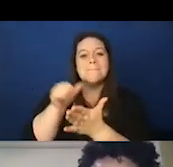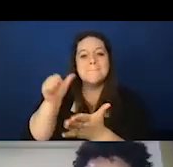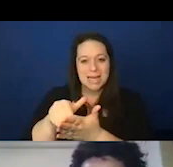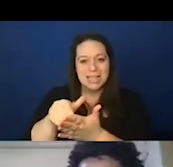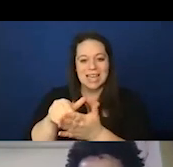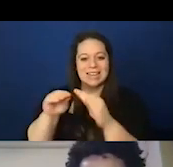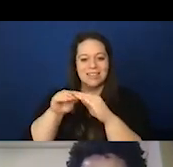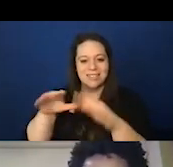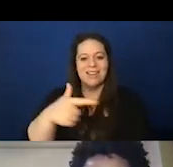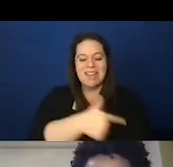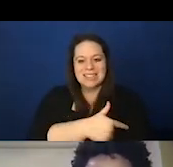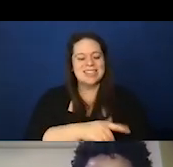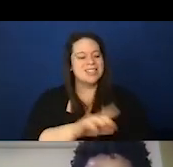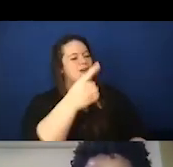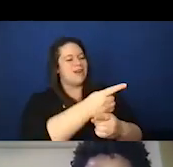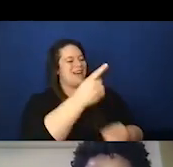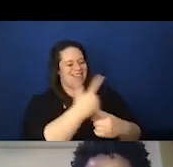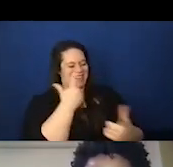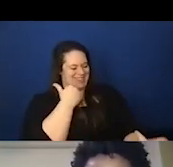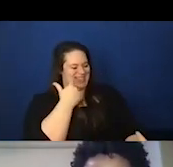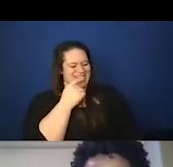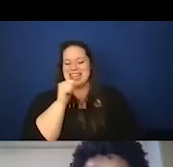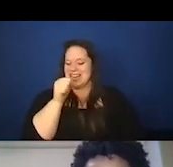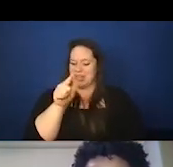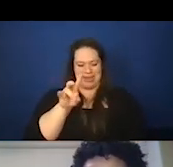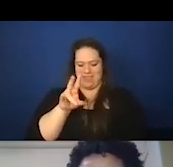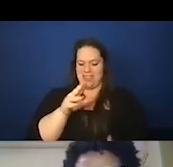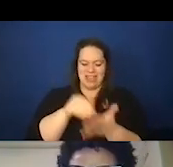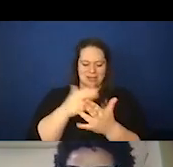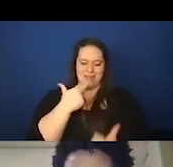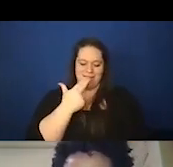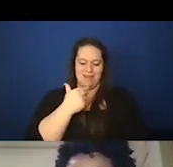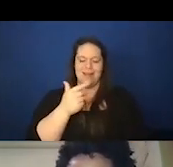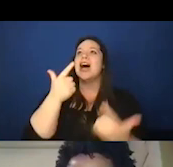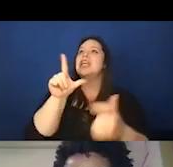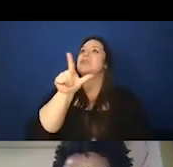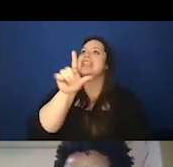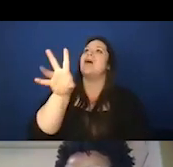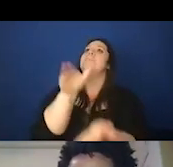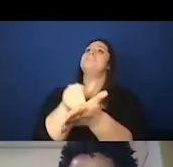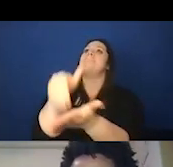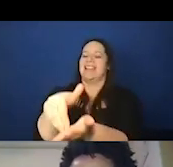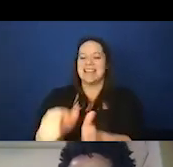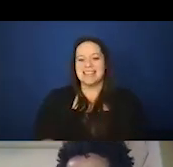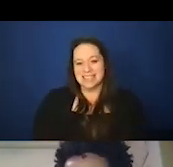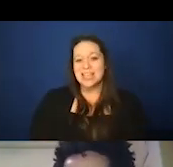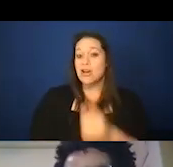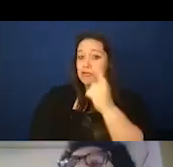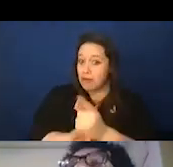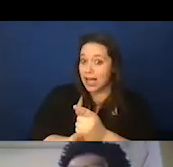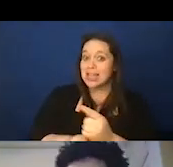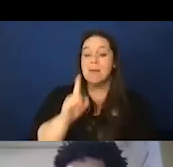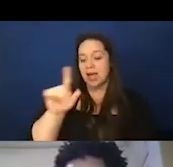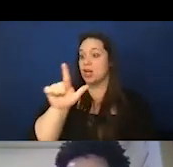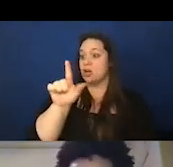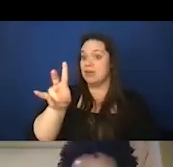27 million. I'm sorry. You are correct. 20. That's what I mean. Yeah. But it's a big number. My colleague, yeah. But the point is, we've given out a lot, and there's been